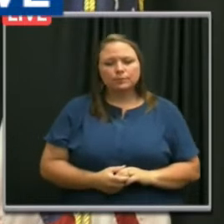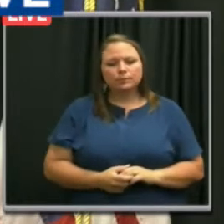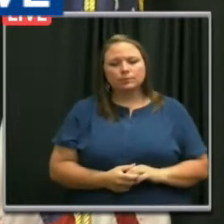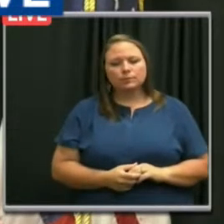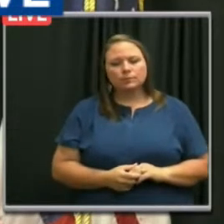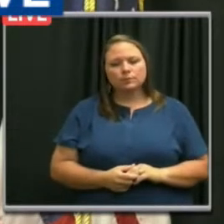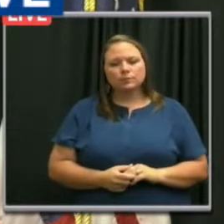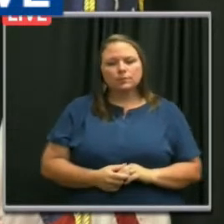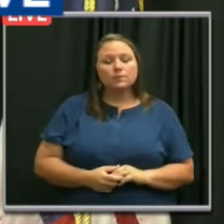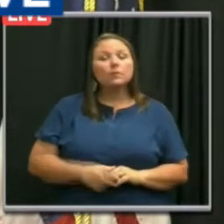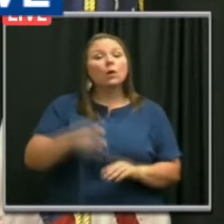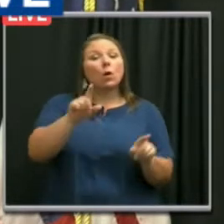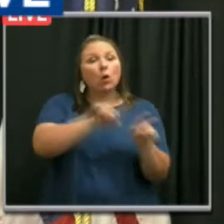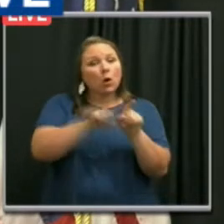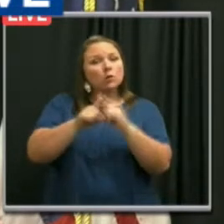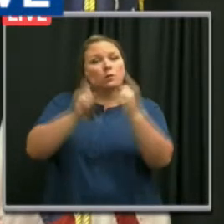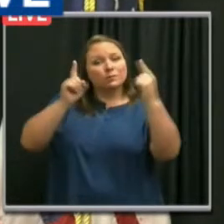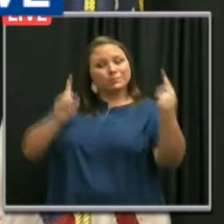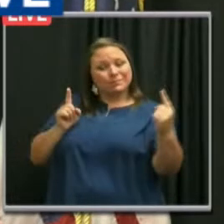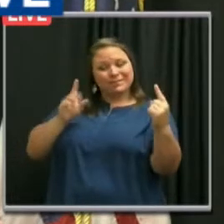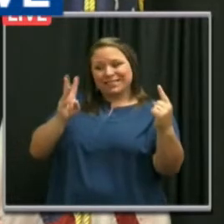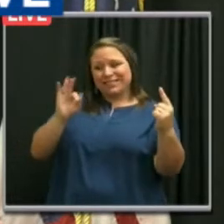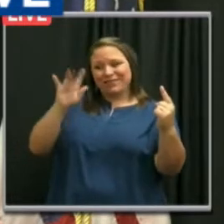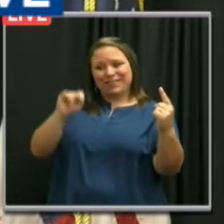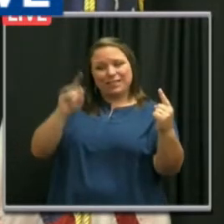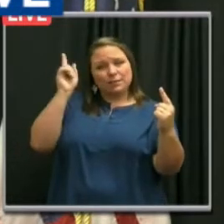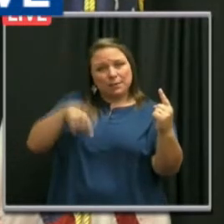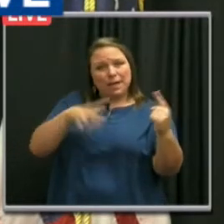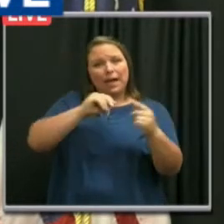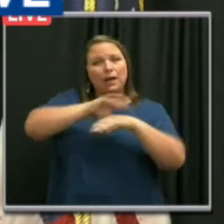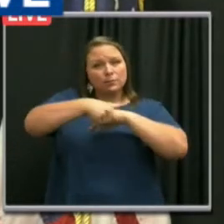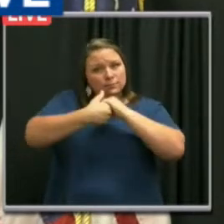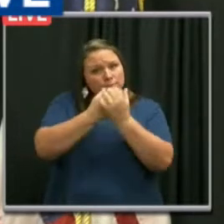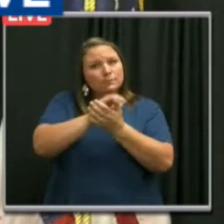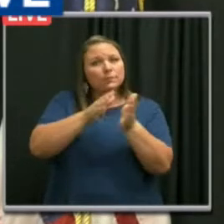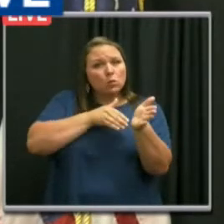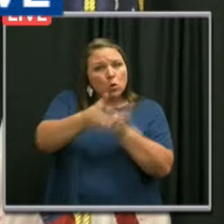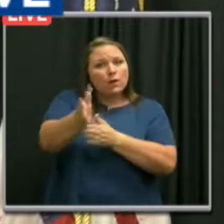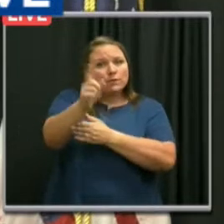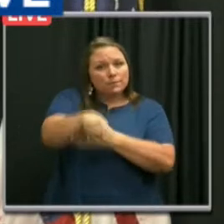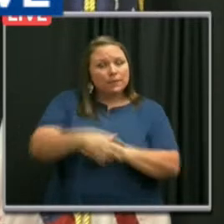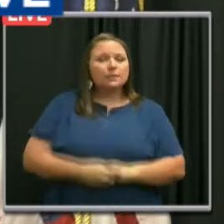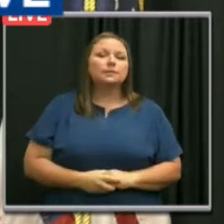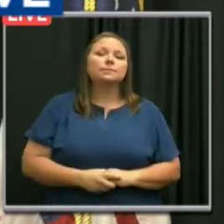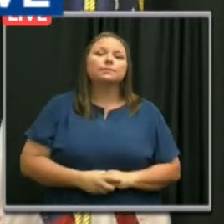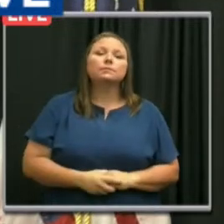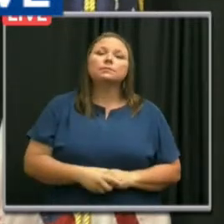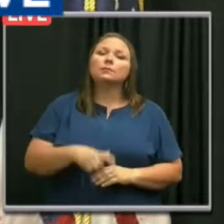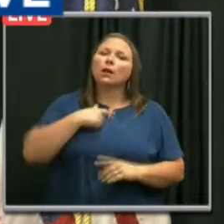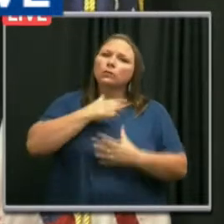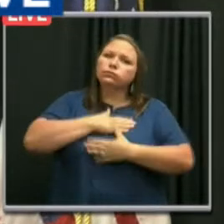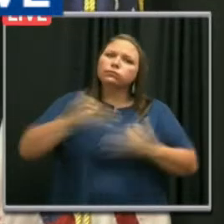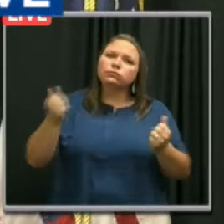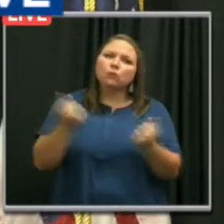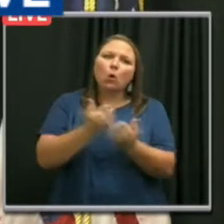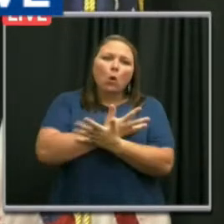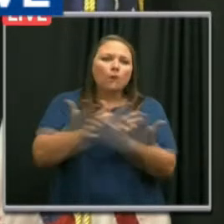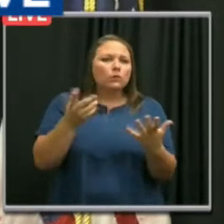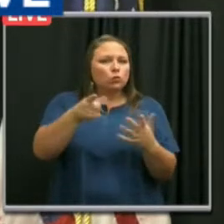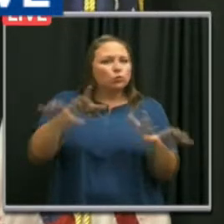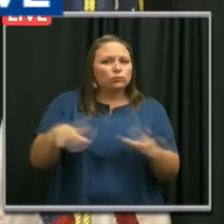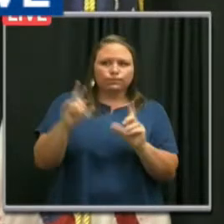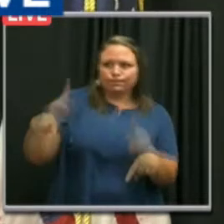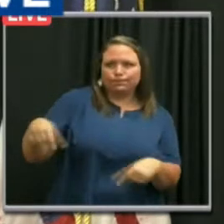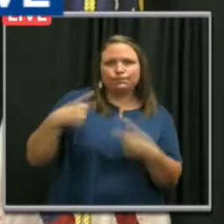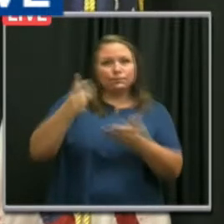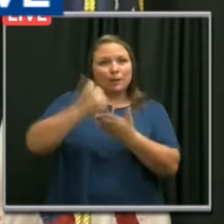also remember, please stay 6 feet apart and continue your hand hygiene protocols. I really appreciate everything you have done, Nashville, to help flatten the